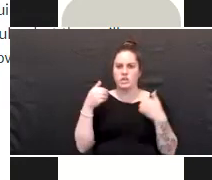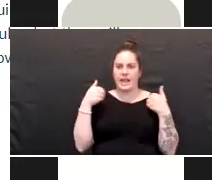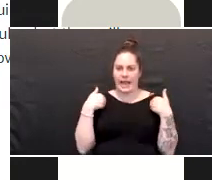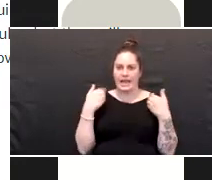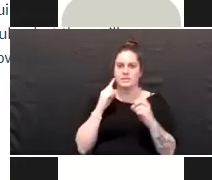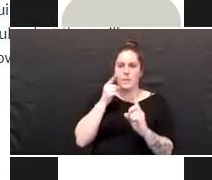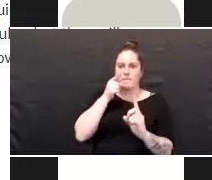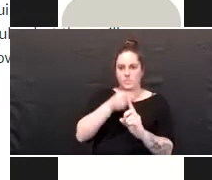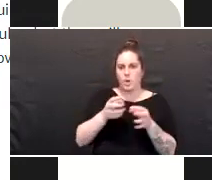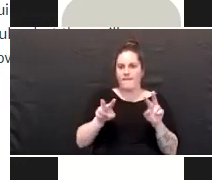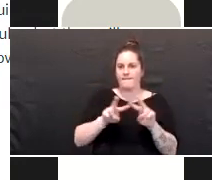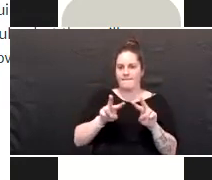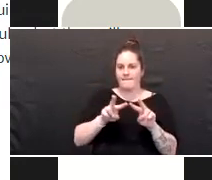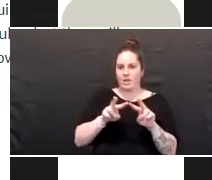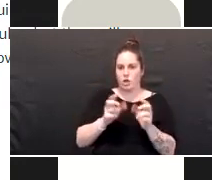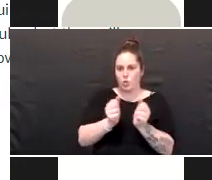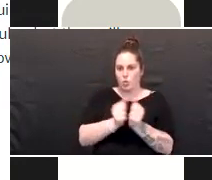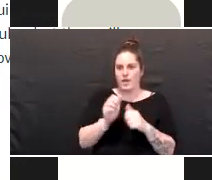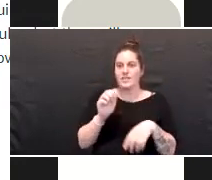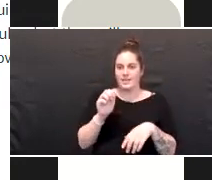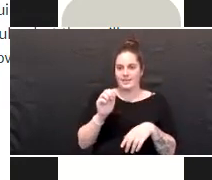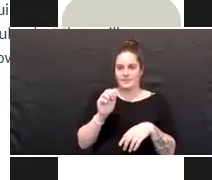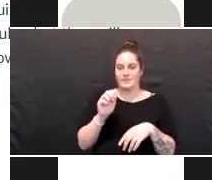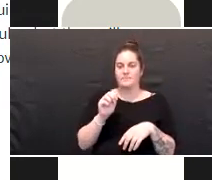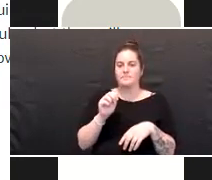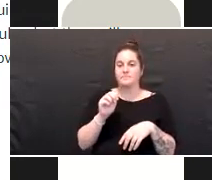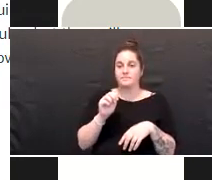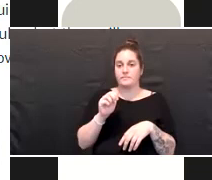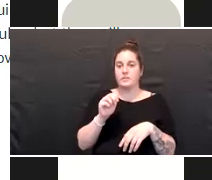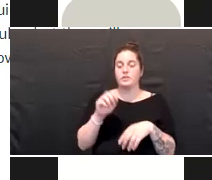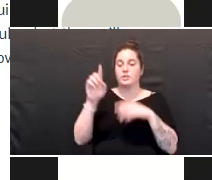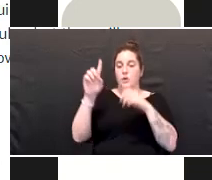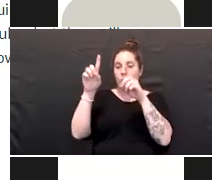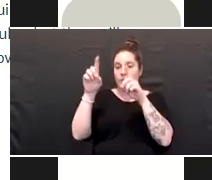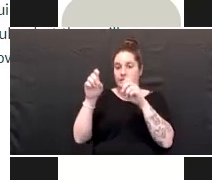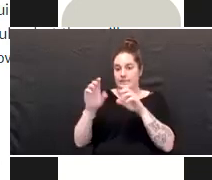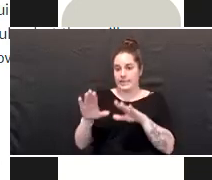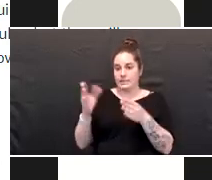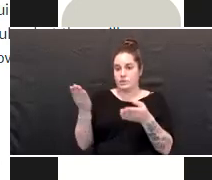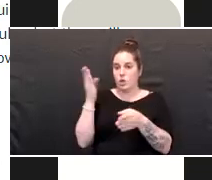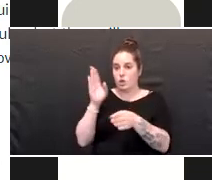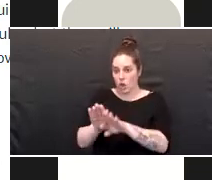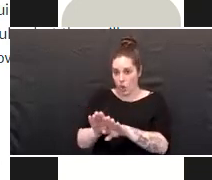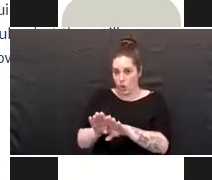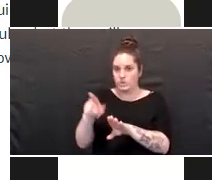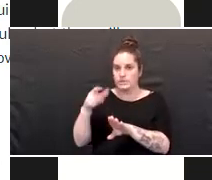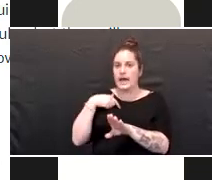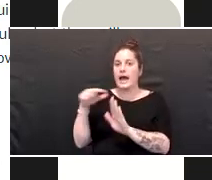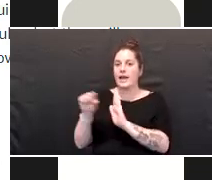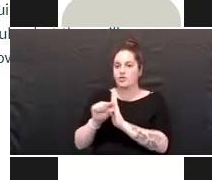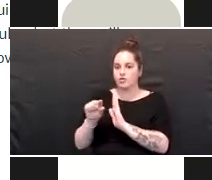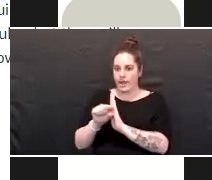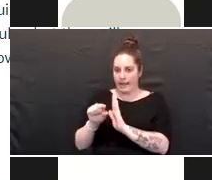And what I do is, after the exam closes, I'll grade the